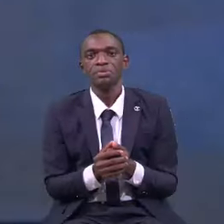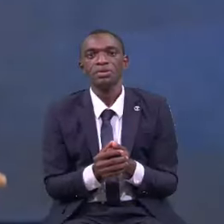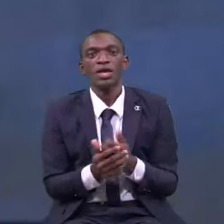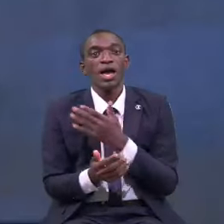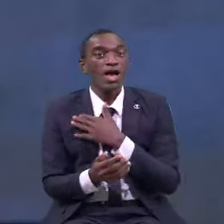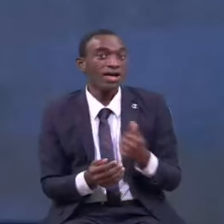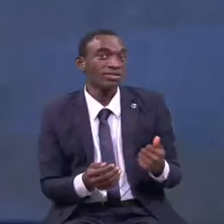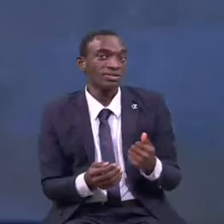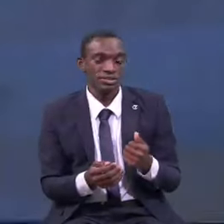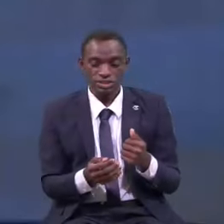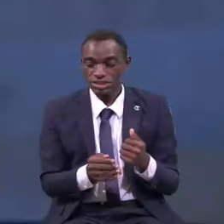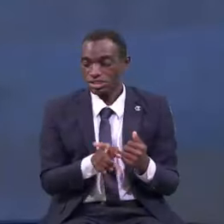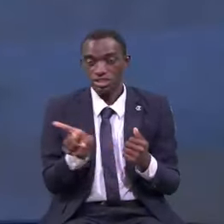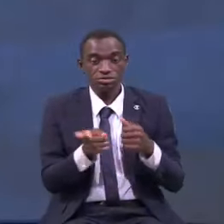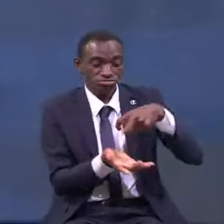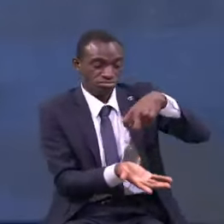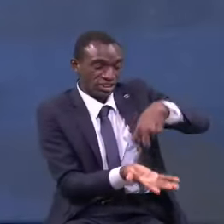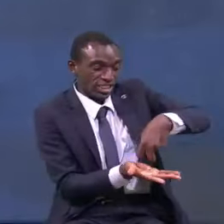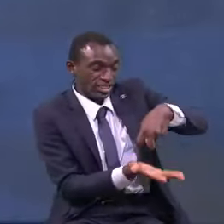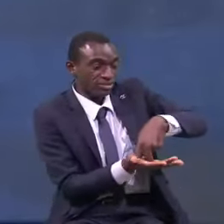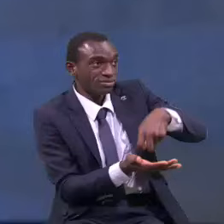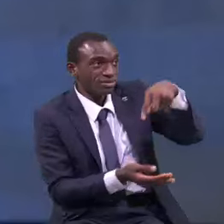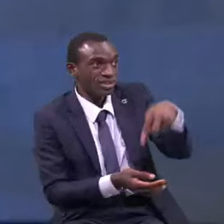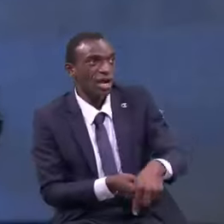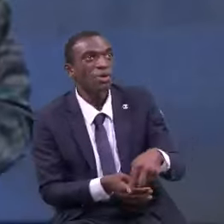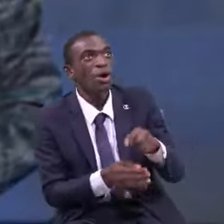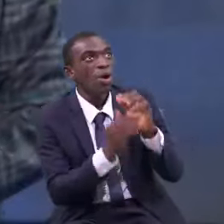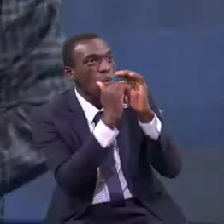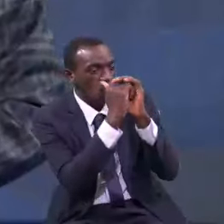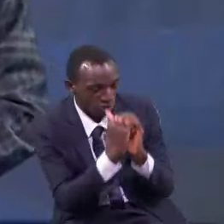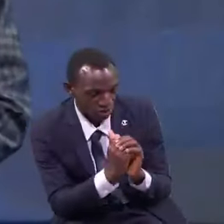And kneeling down, he worshipped him.